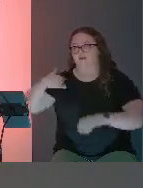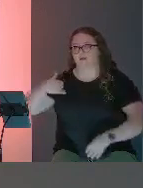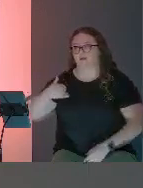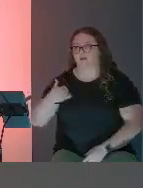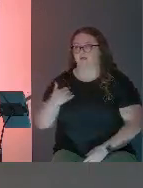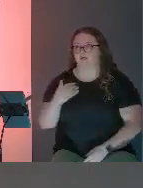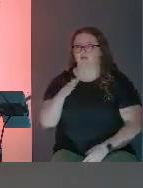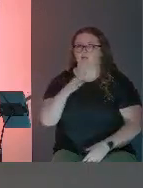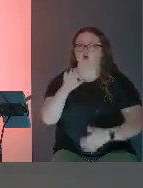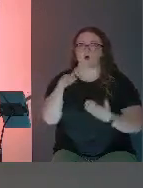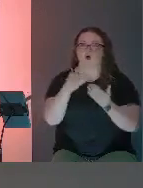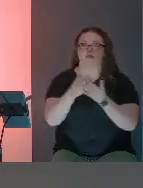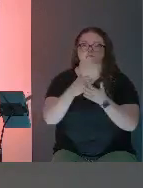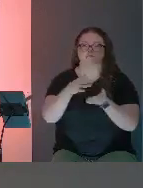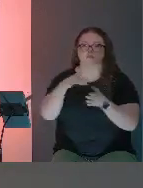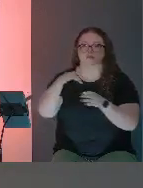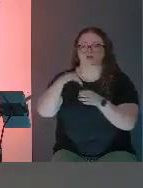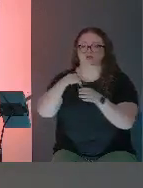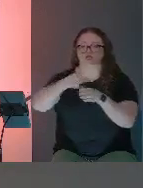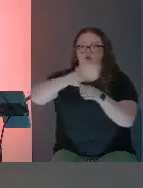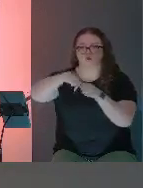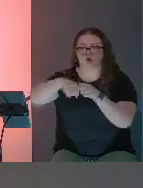leftover donuts when you all leave.